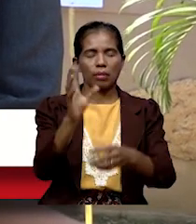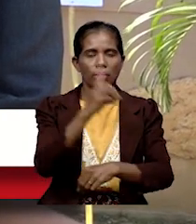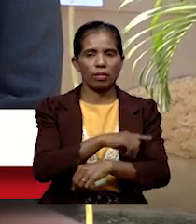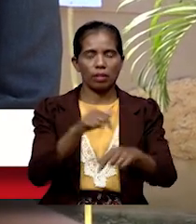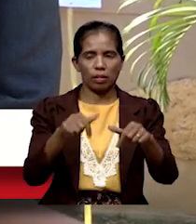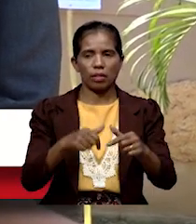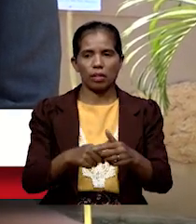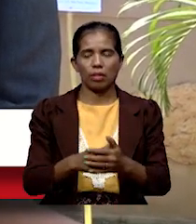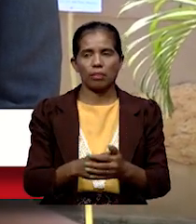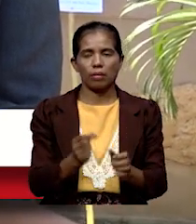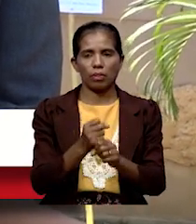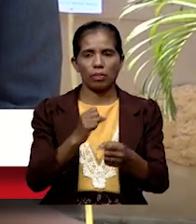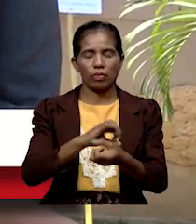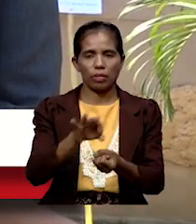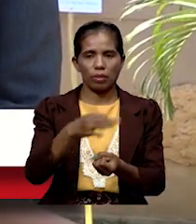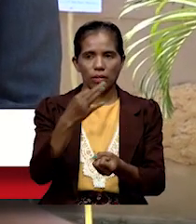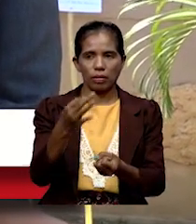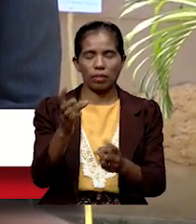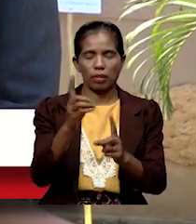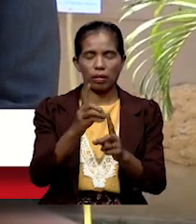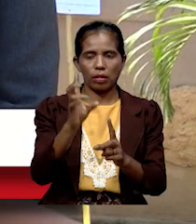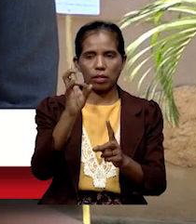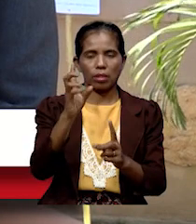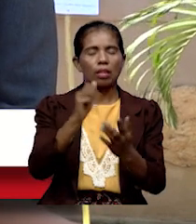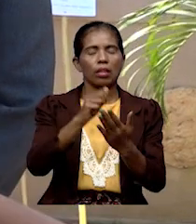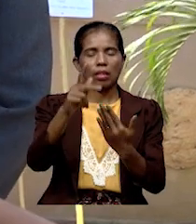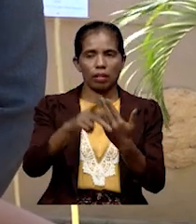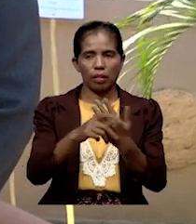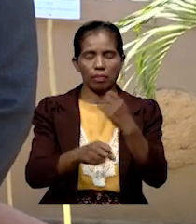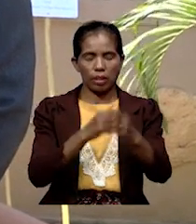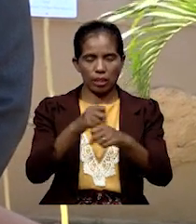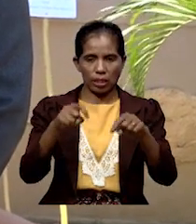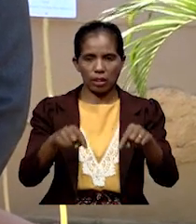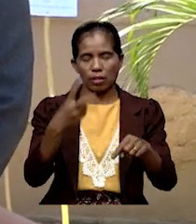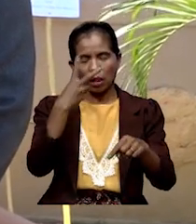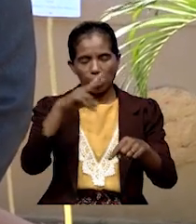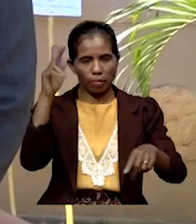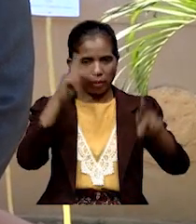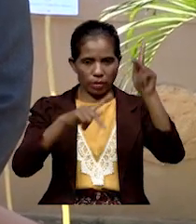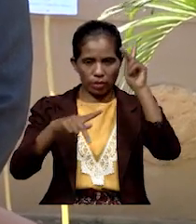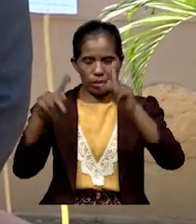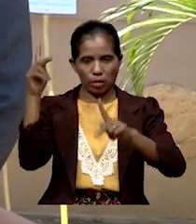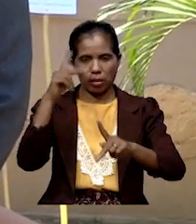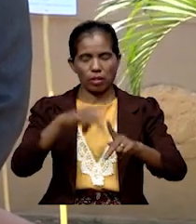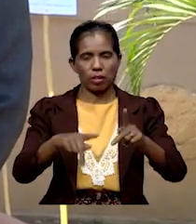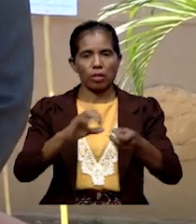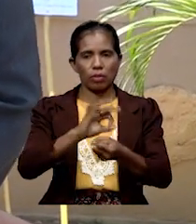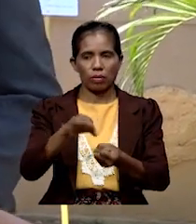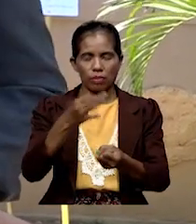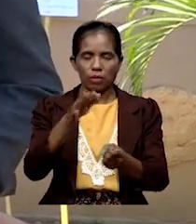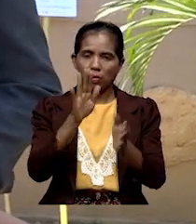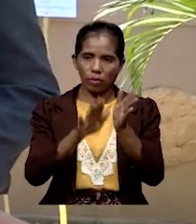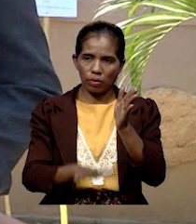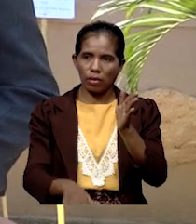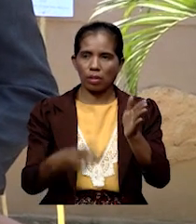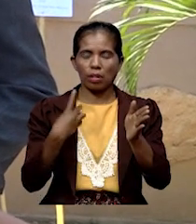lansamento COVID-19 hamai halke si 17 di abril. Iba tina ni dana hare ba kazu COVID nebe maktu